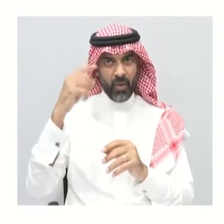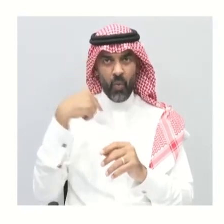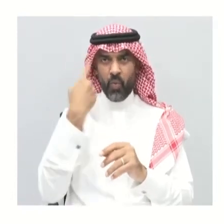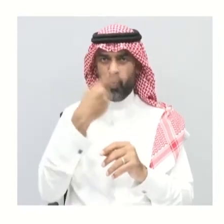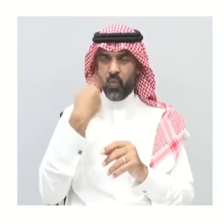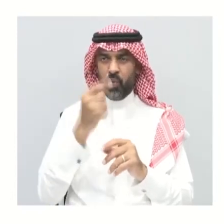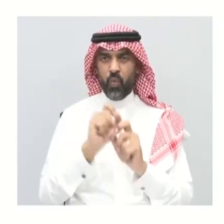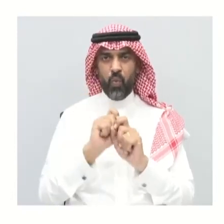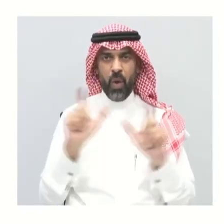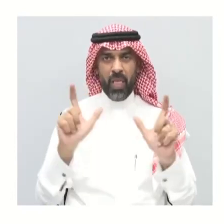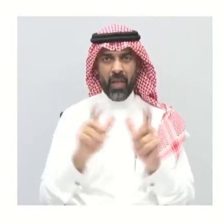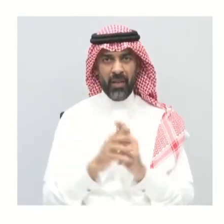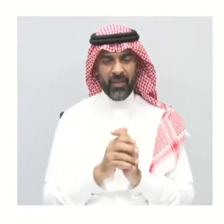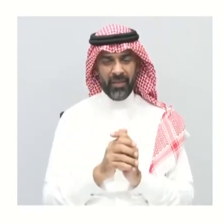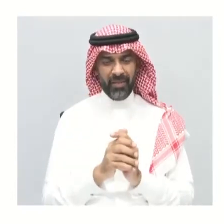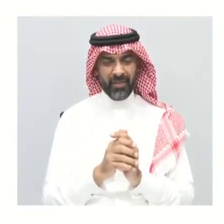its face.